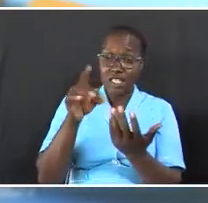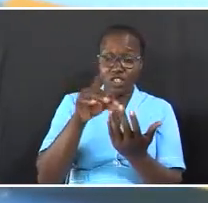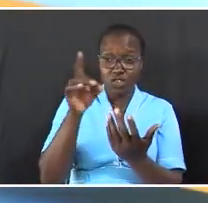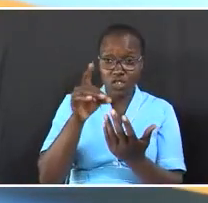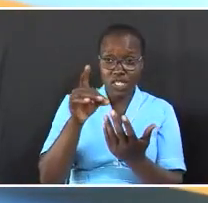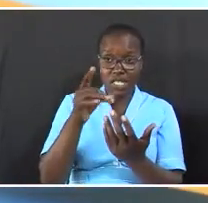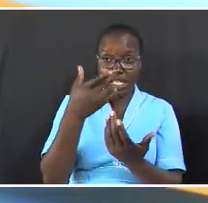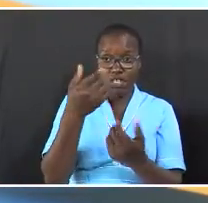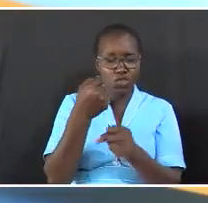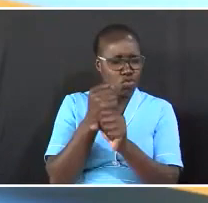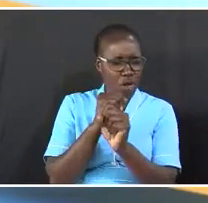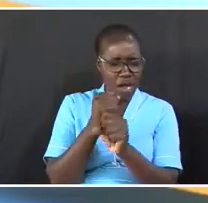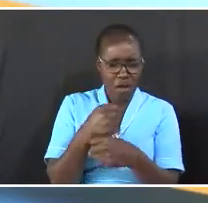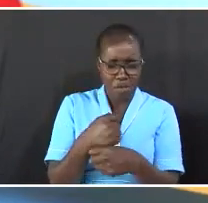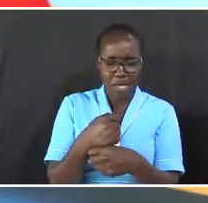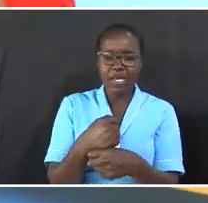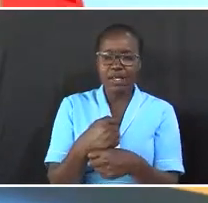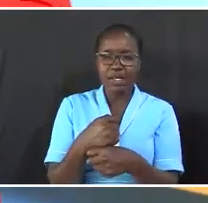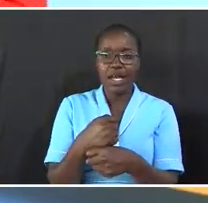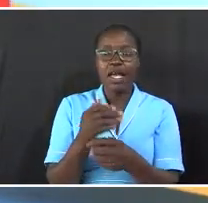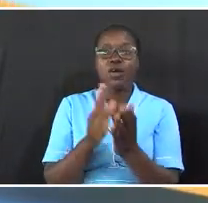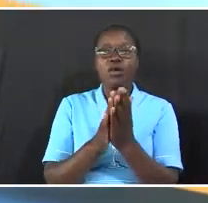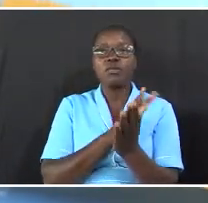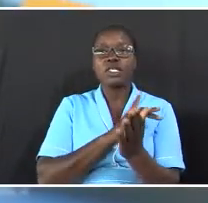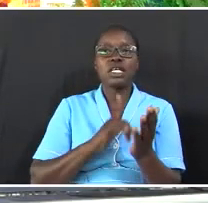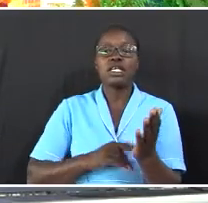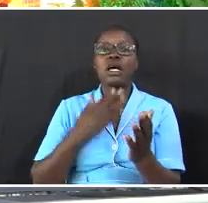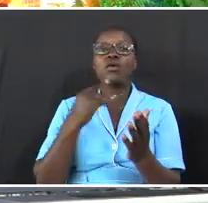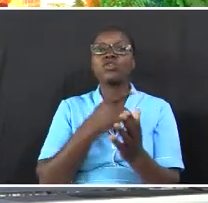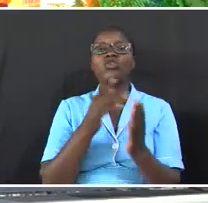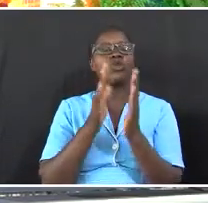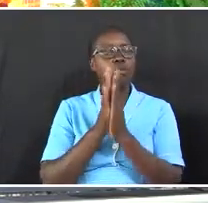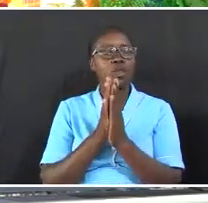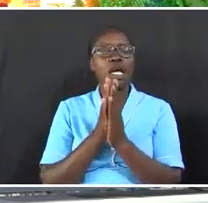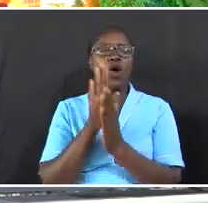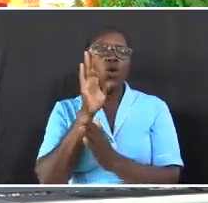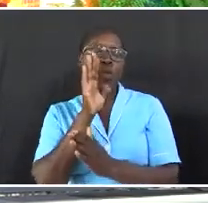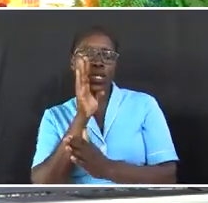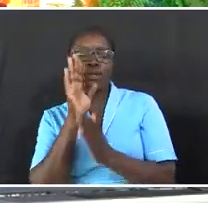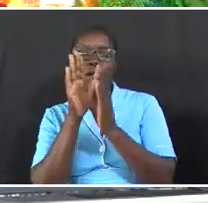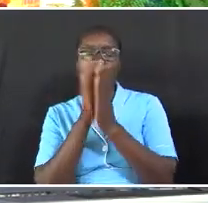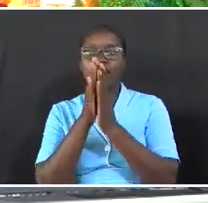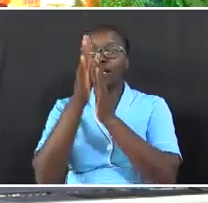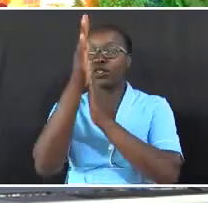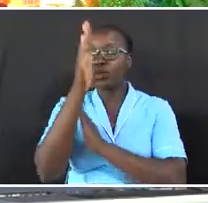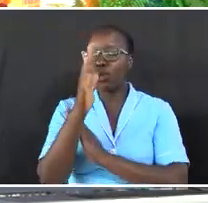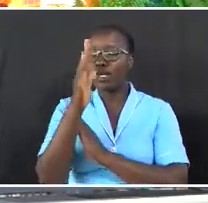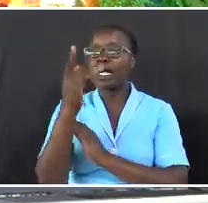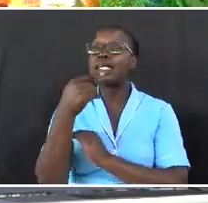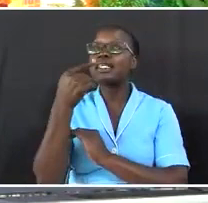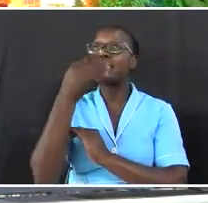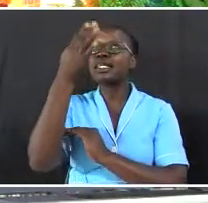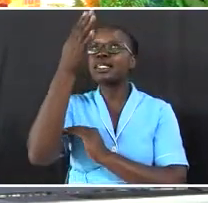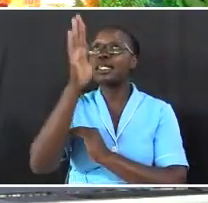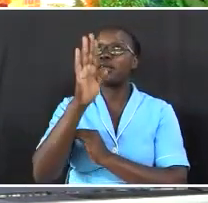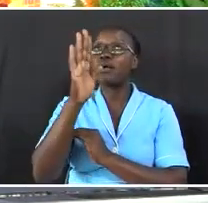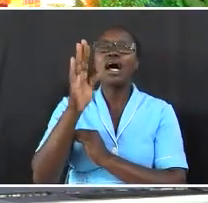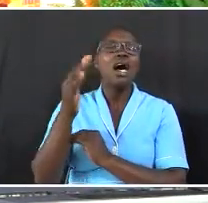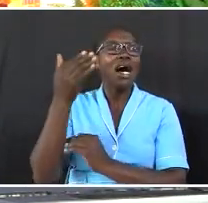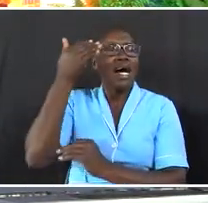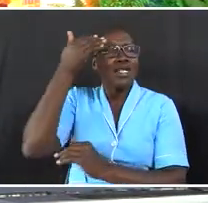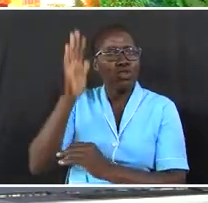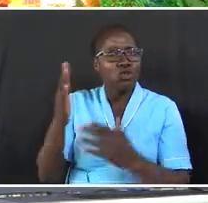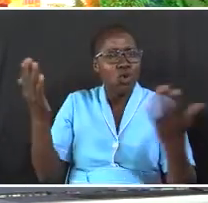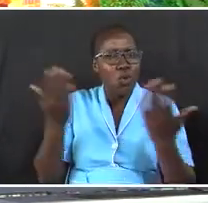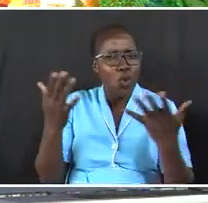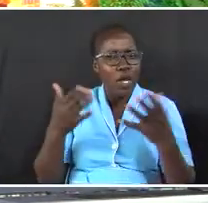you are about to make. Praise the Lord. I want you to pray. I want you to whisper a prayer to God and tell him, I don't know